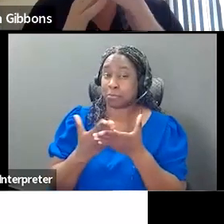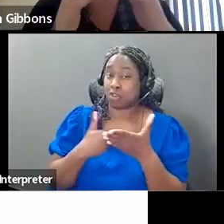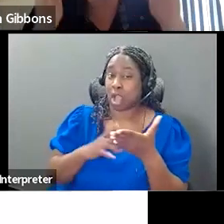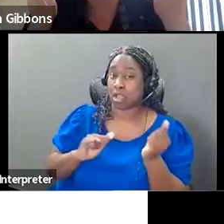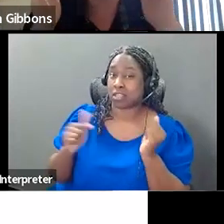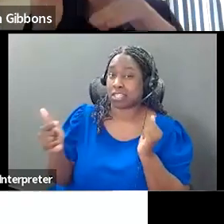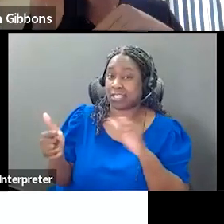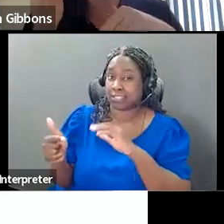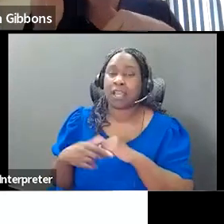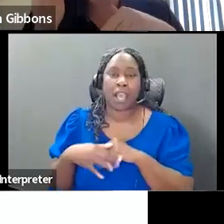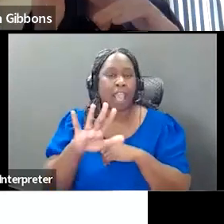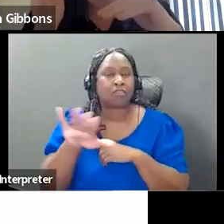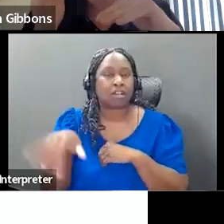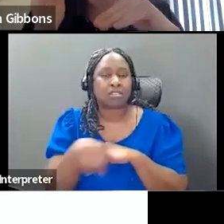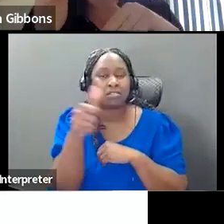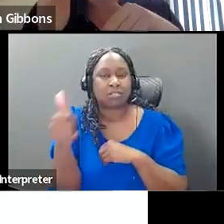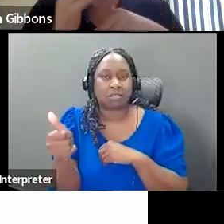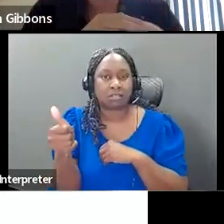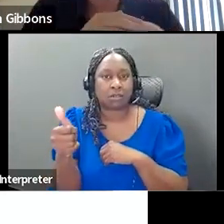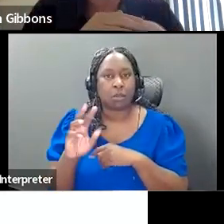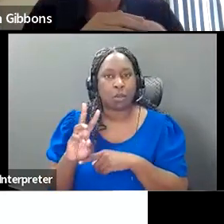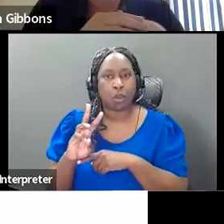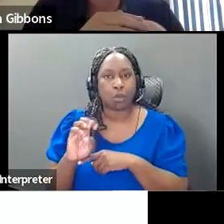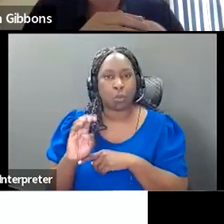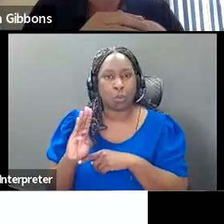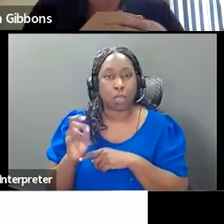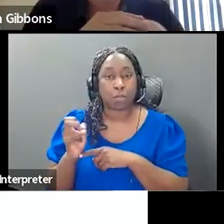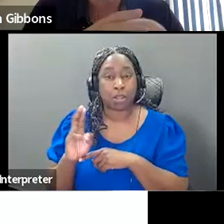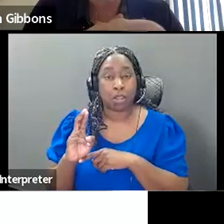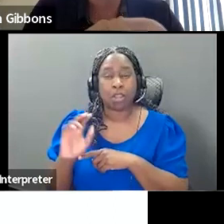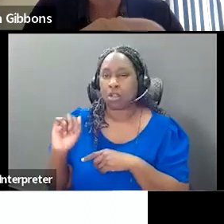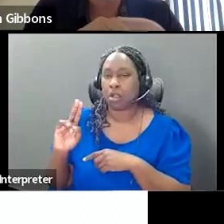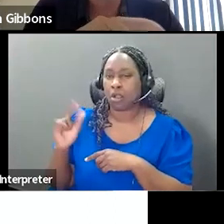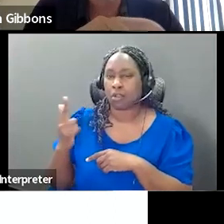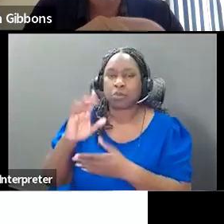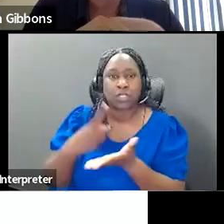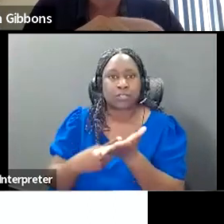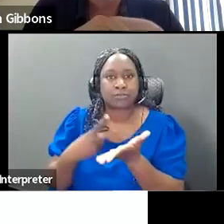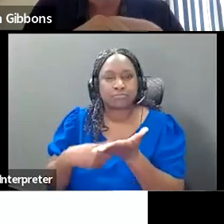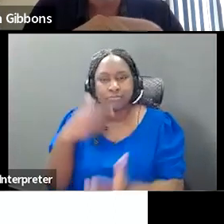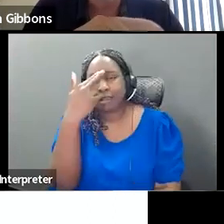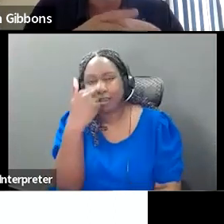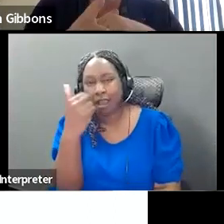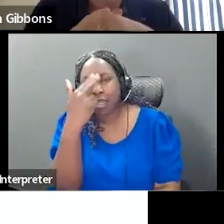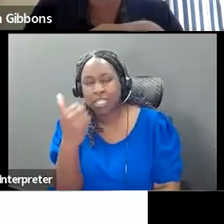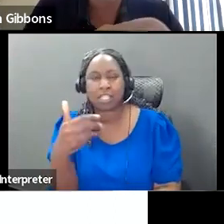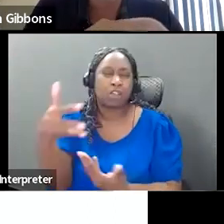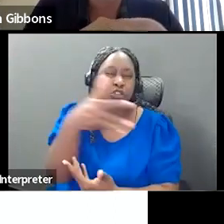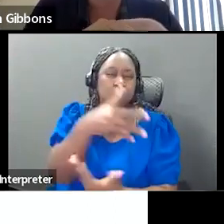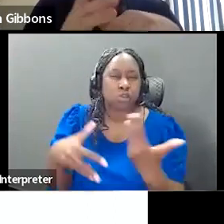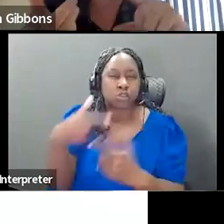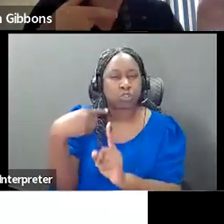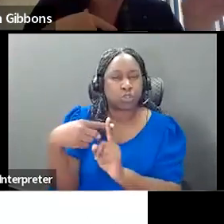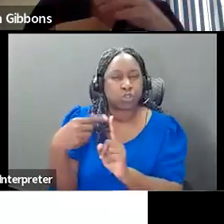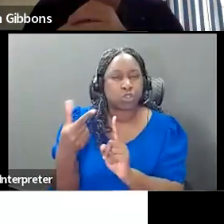while is we have another webinar coming up in August. We're going to talk about comedy and social good. And so you can see a link